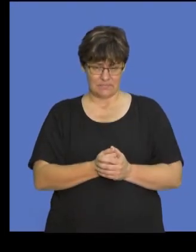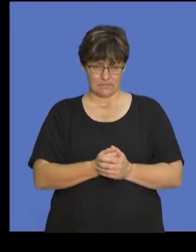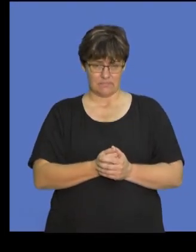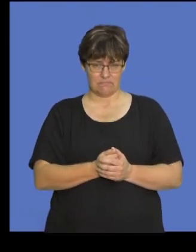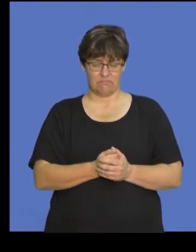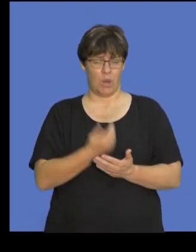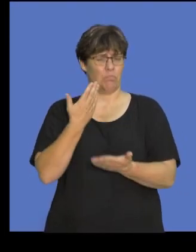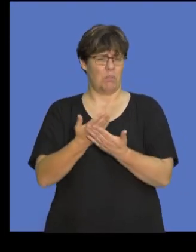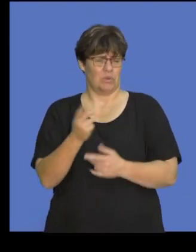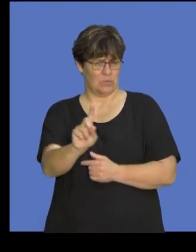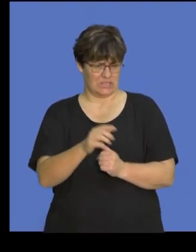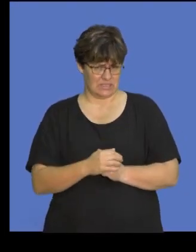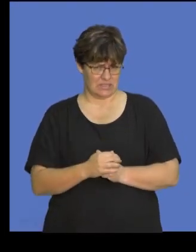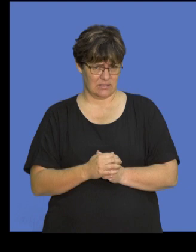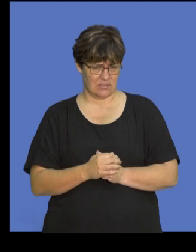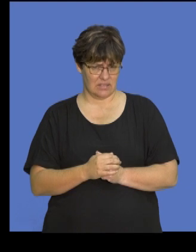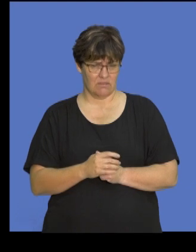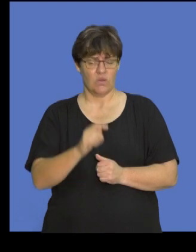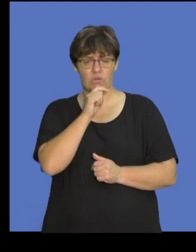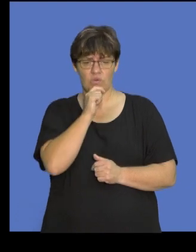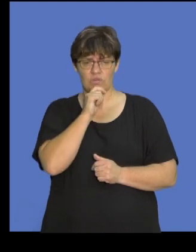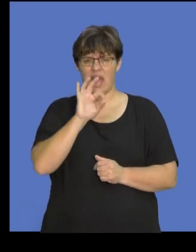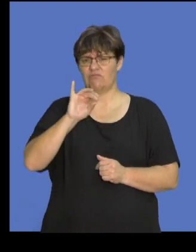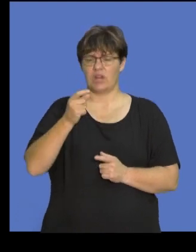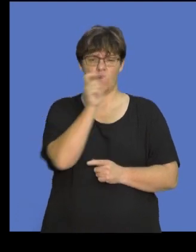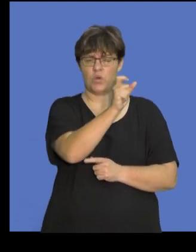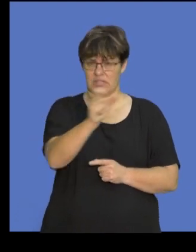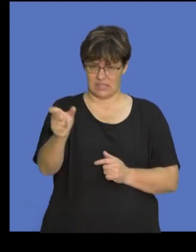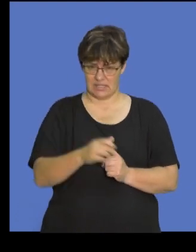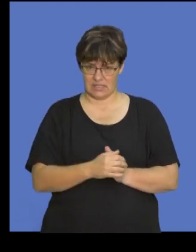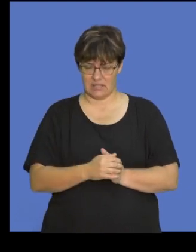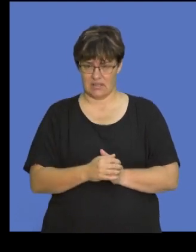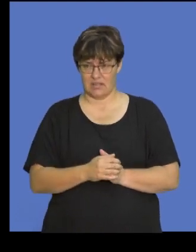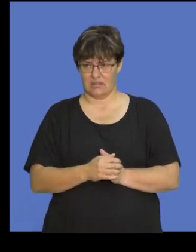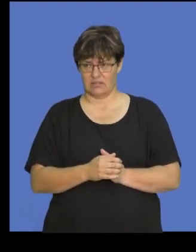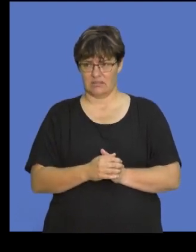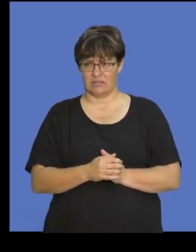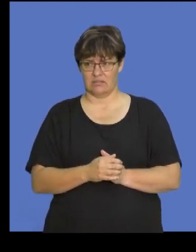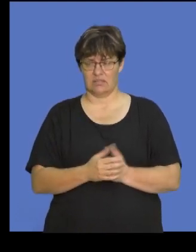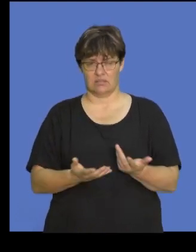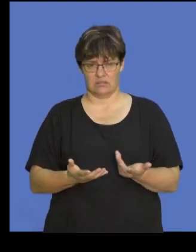ideas in our summary. So what is probability? If you had to use an everyday word